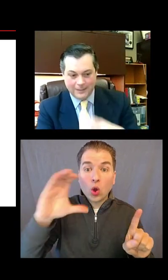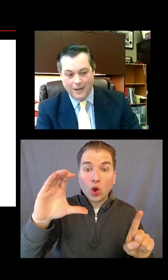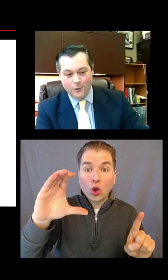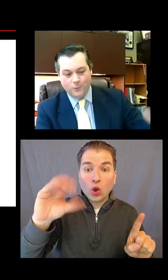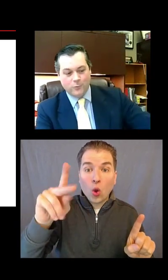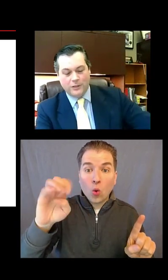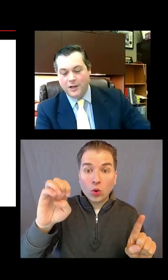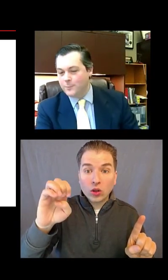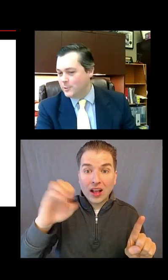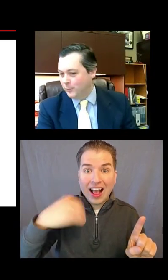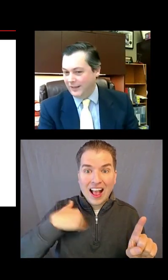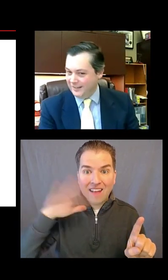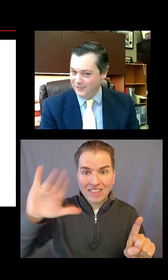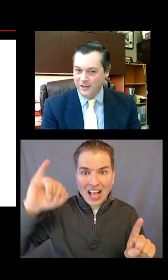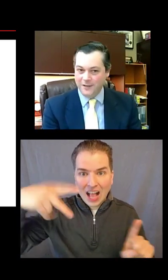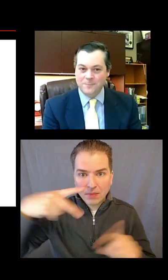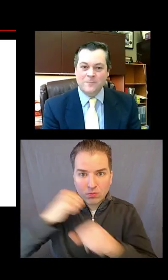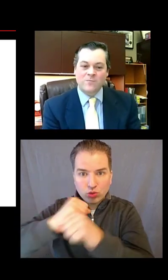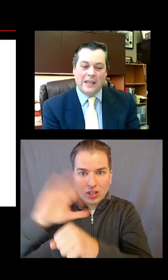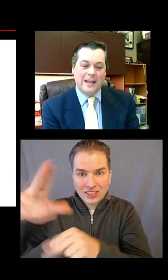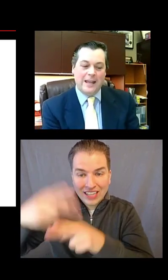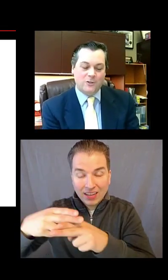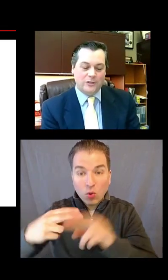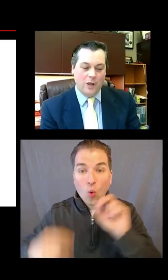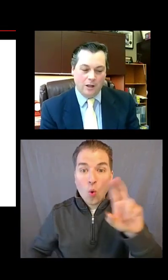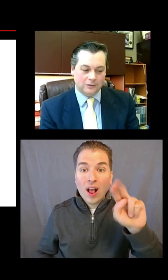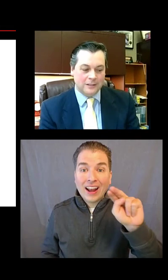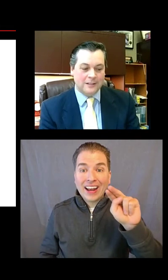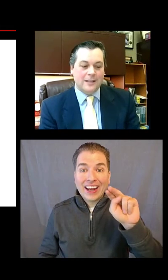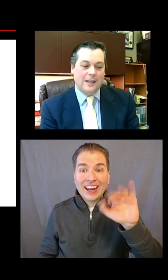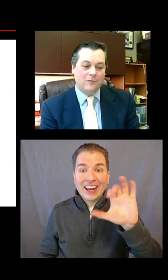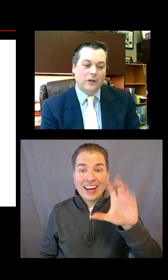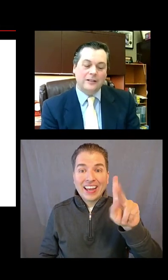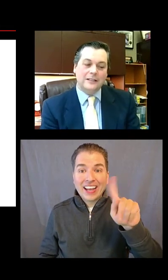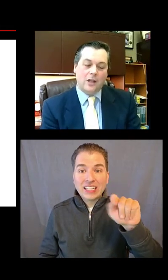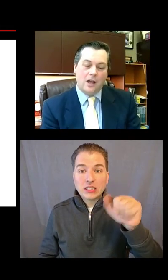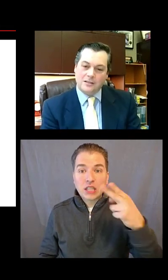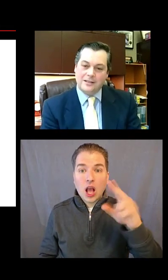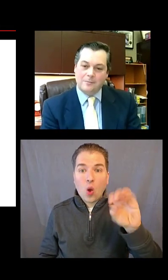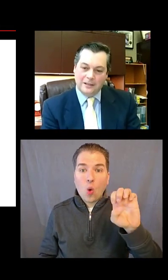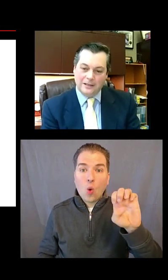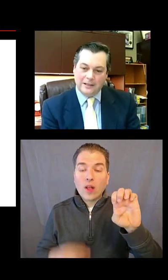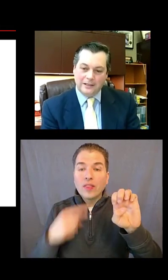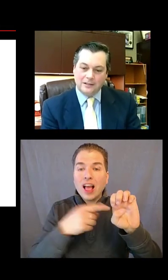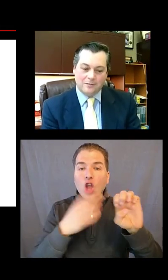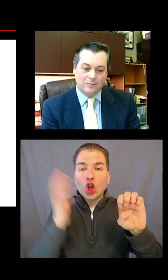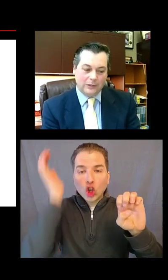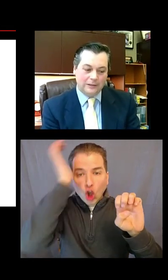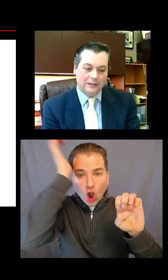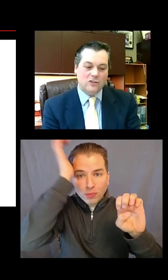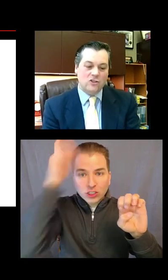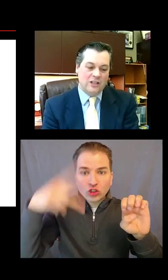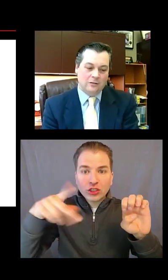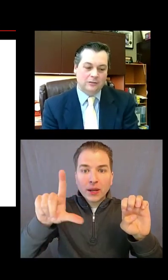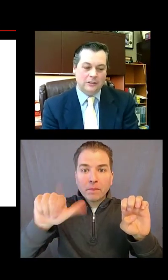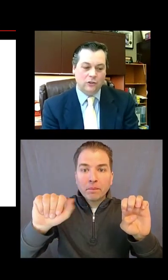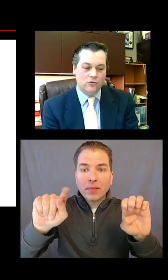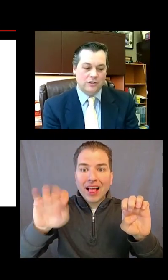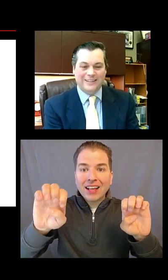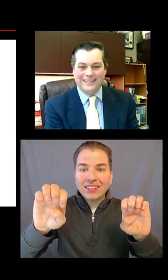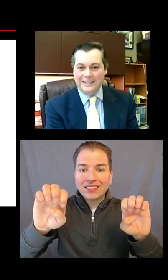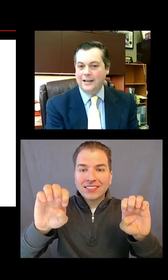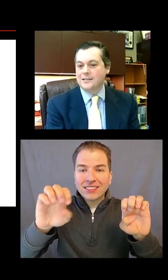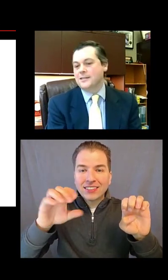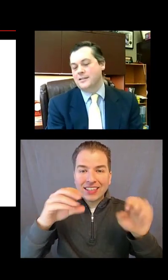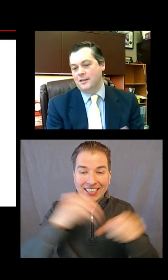here, Nick Tahoe's with the garbage plate has done. And as a result, they've really lost the ability to completely shield the